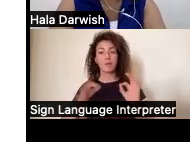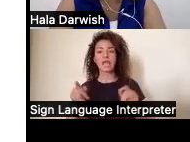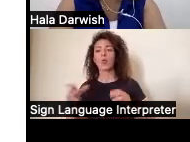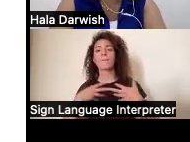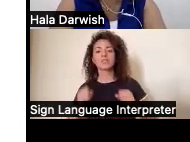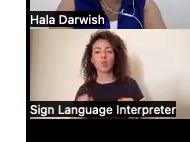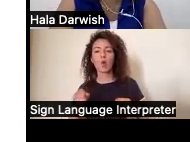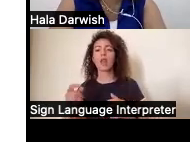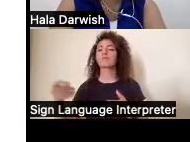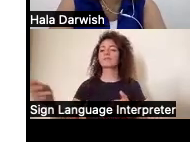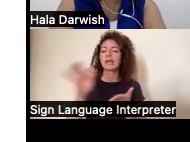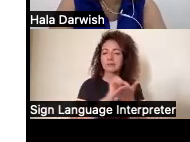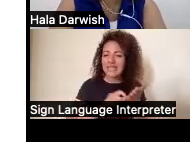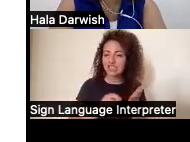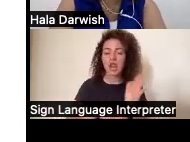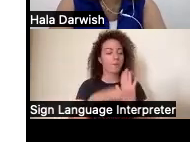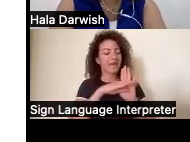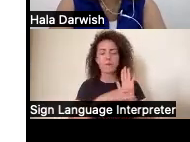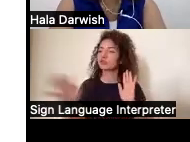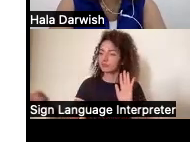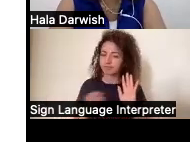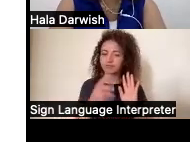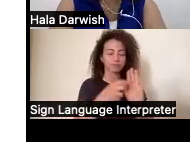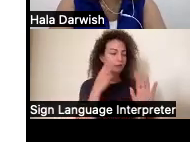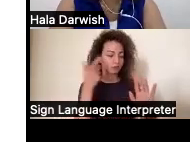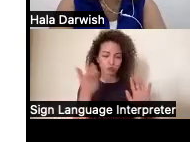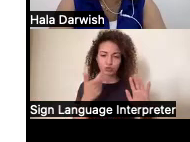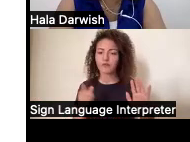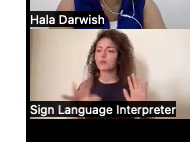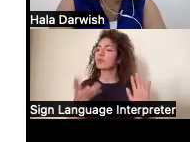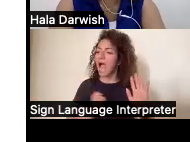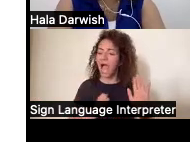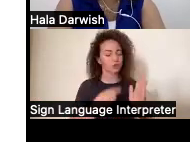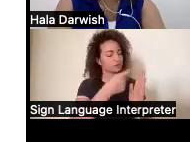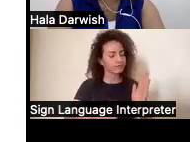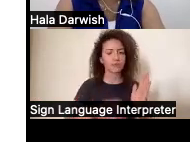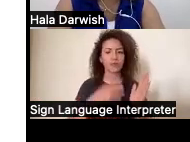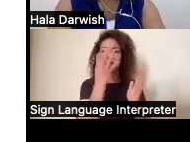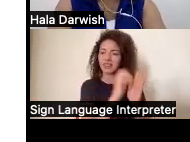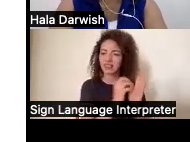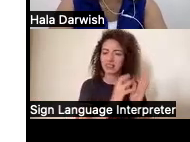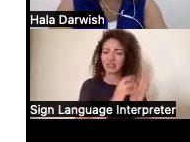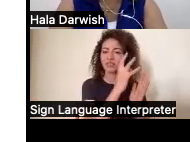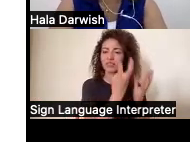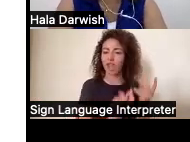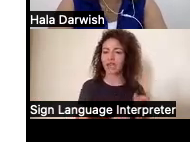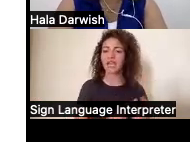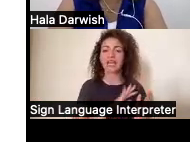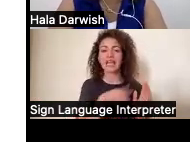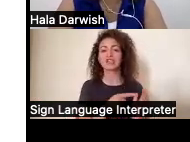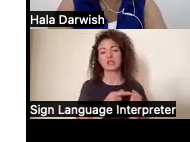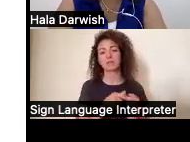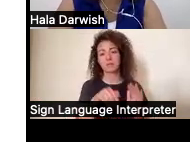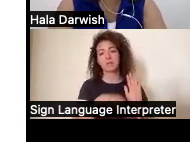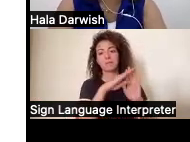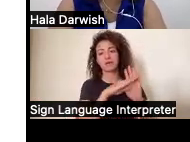verification, including the referral and case management, monitoring, and evaluation of the program. So each